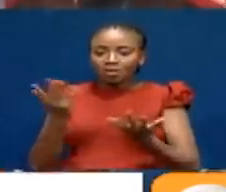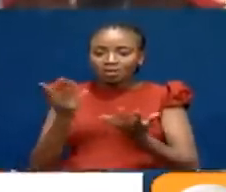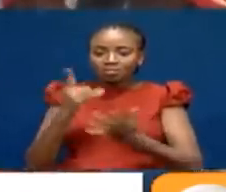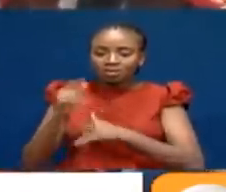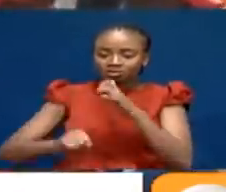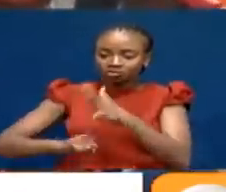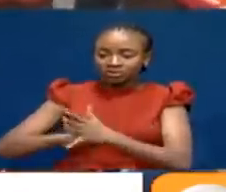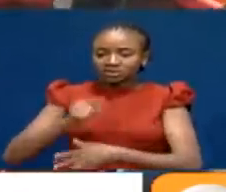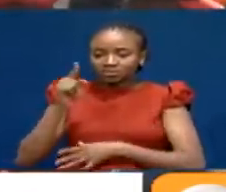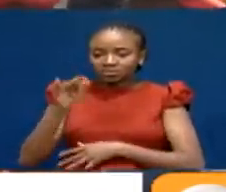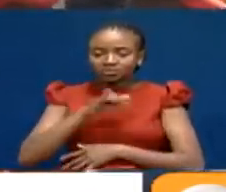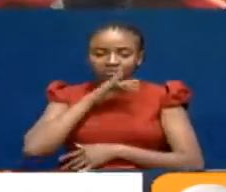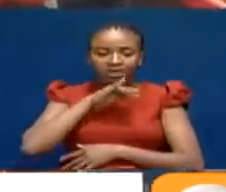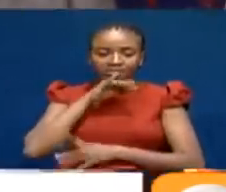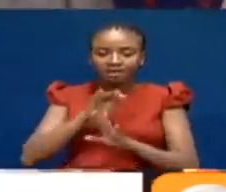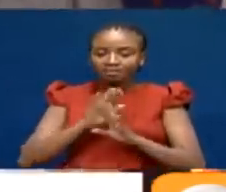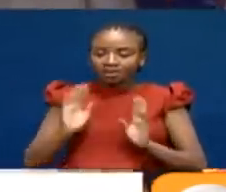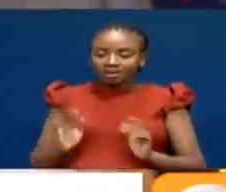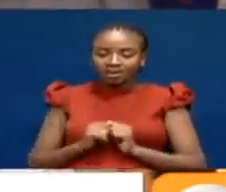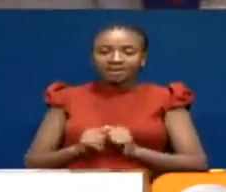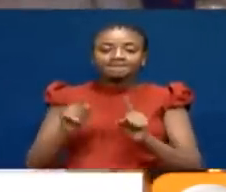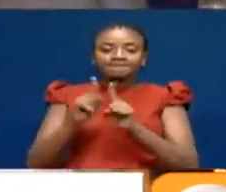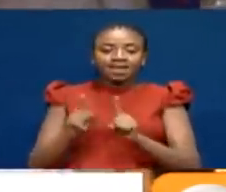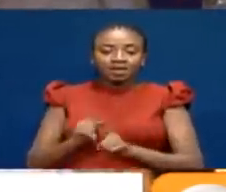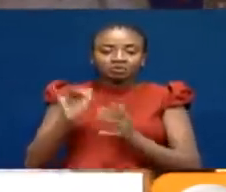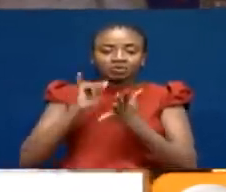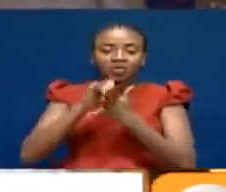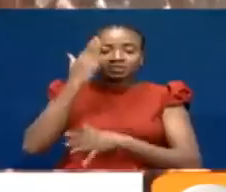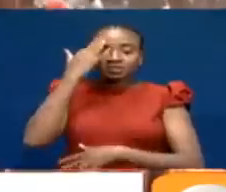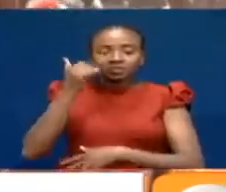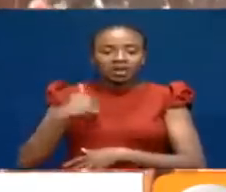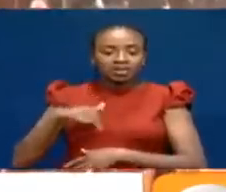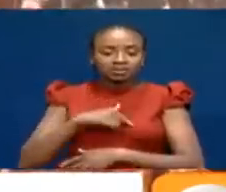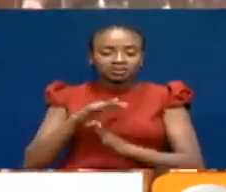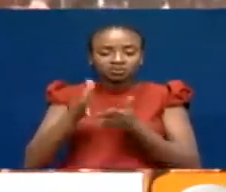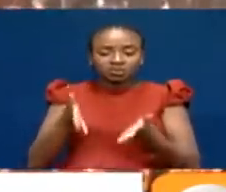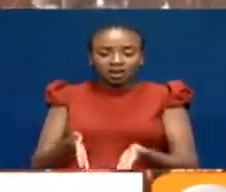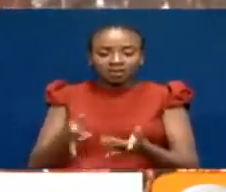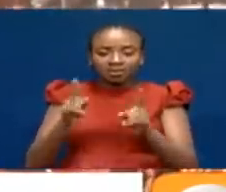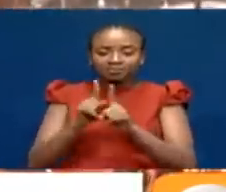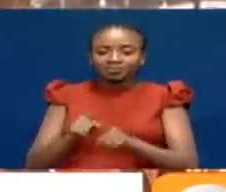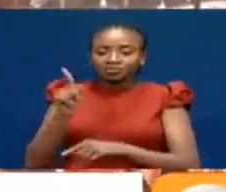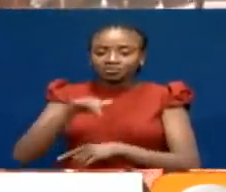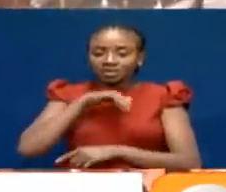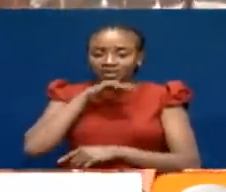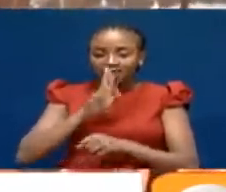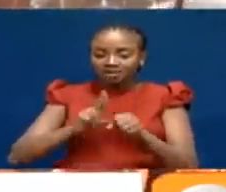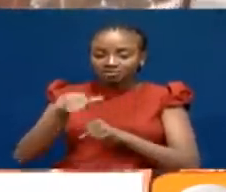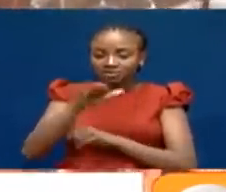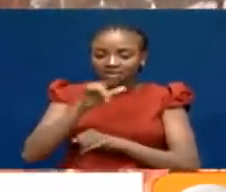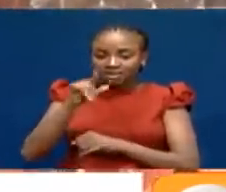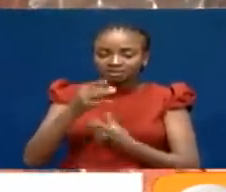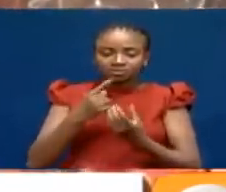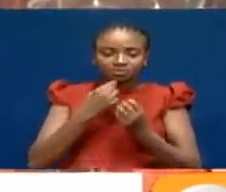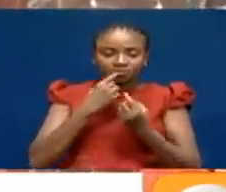nyuma yako. Na ni boss, ndiposa tuko hapa. Raila Odinga used the Kamukunji rally to